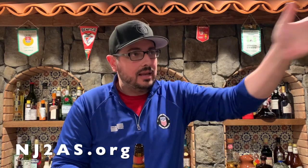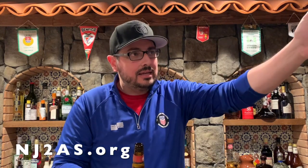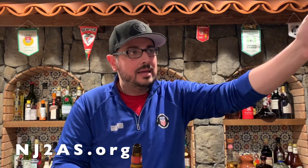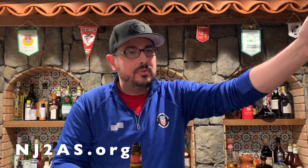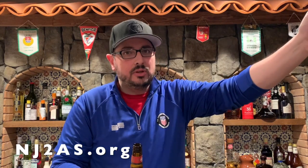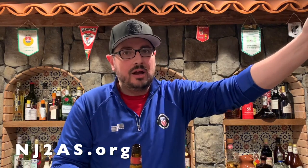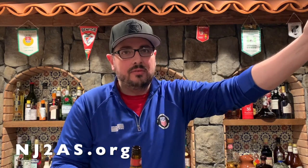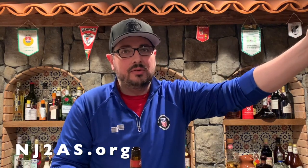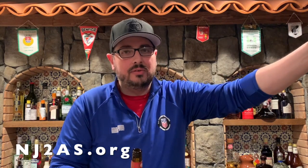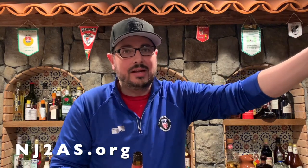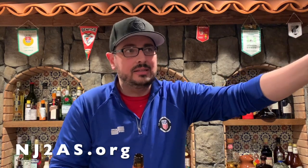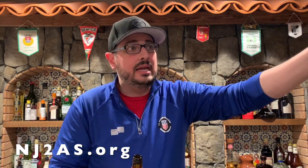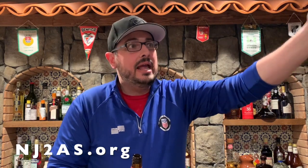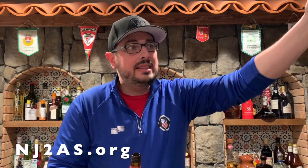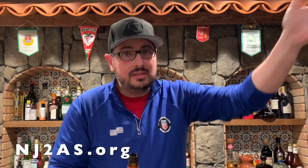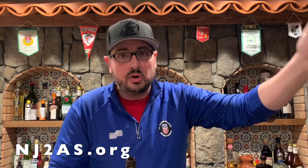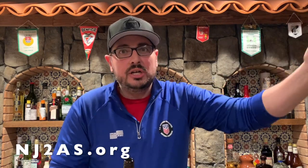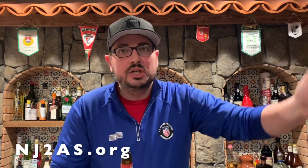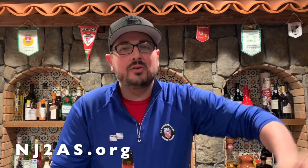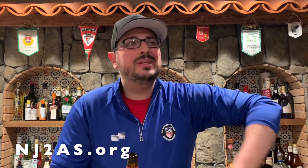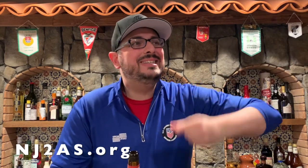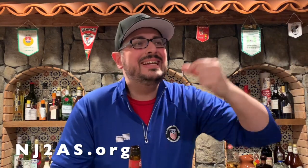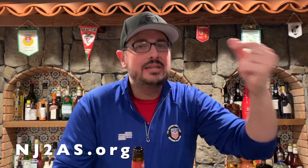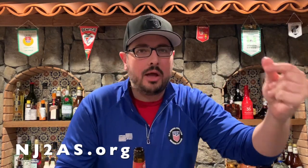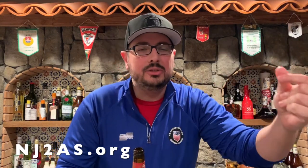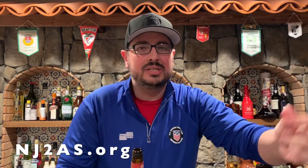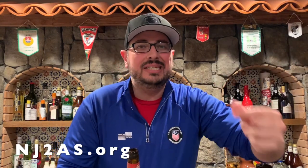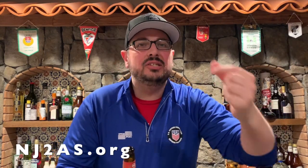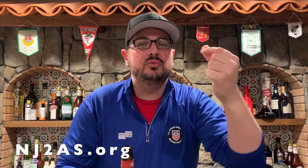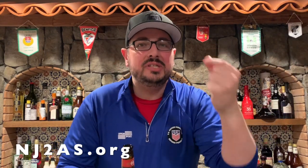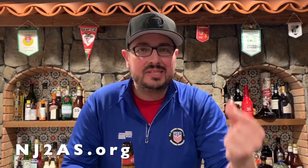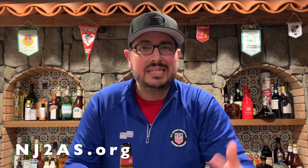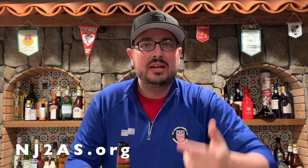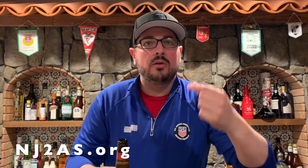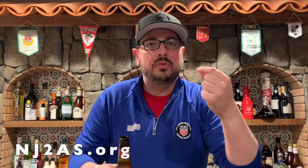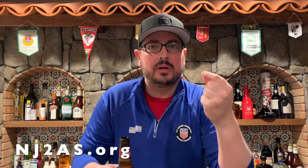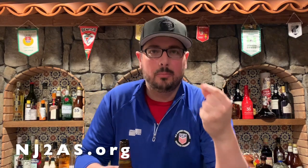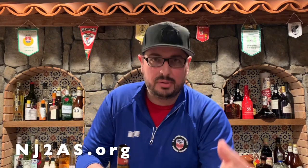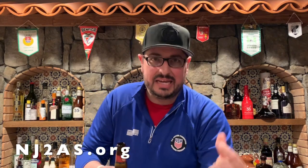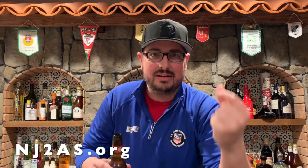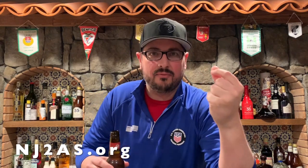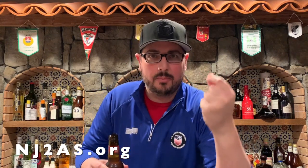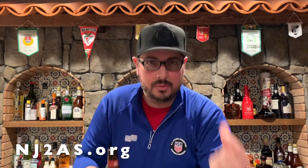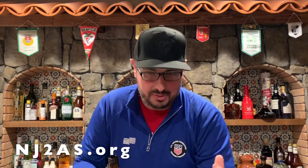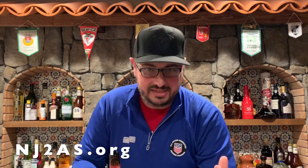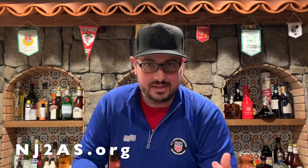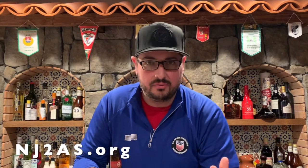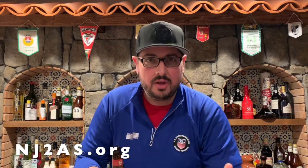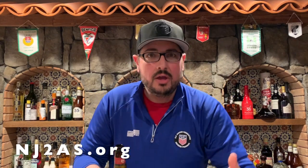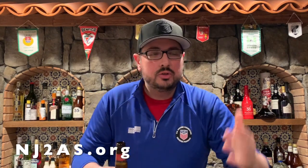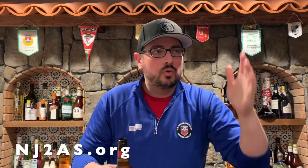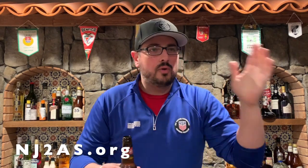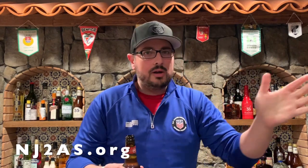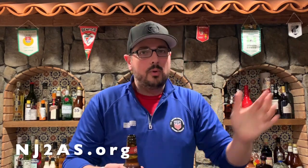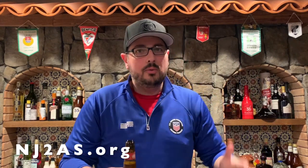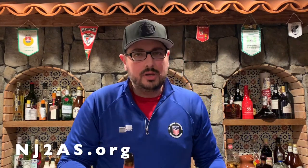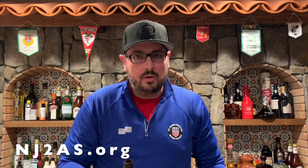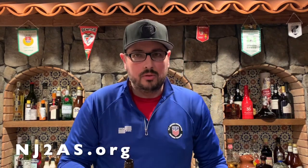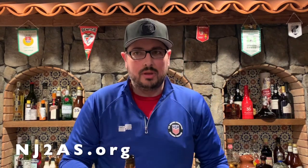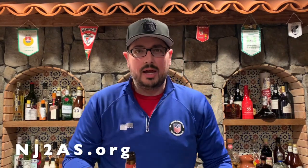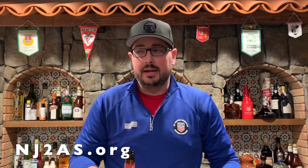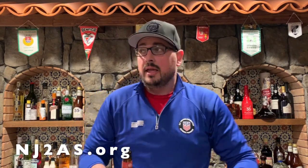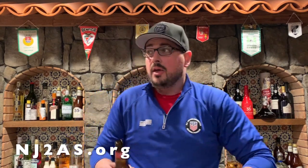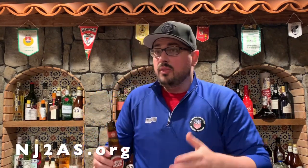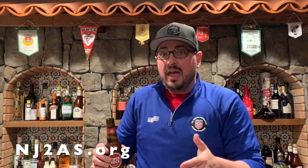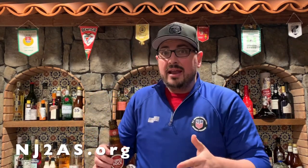is telling him, the governor, directly, and the Attorney General is acknowledging he's in receipt of the complaint from the plaintiff. So right away, we